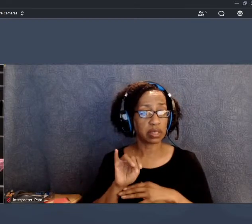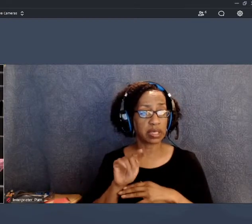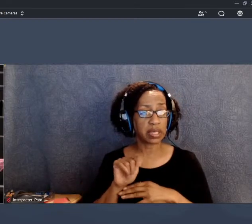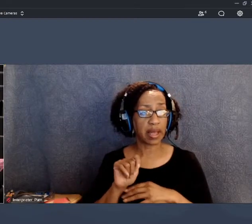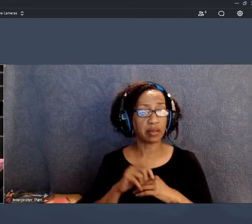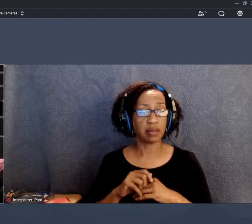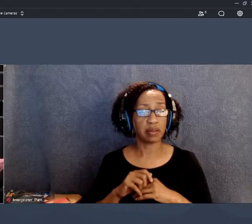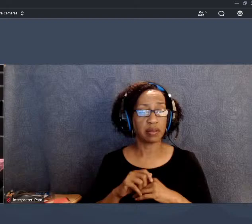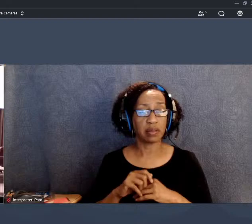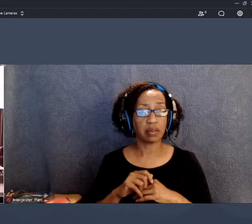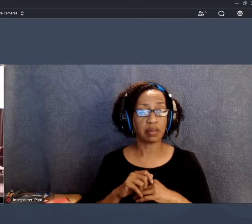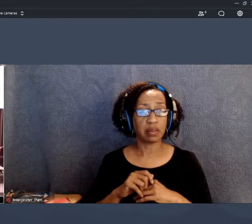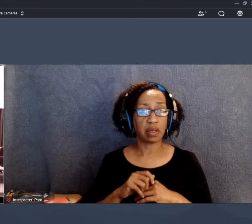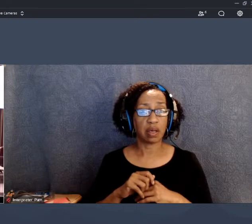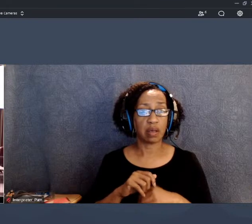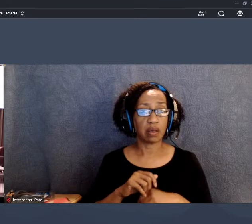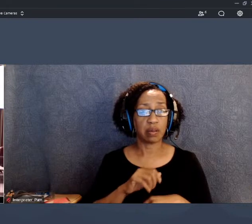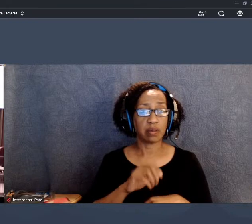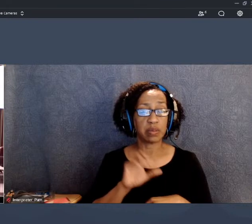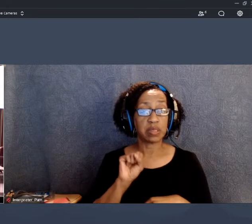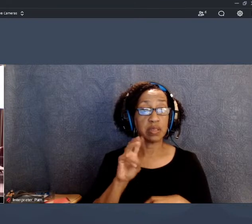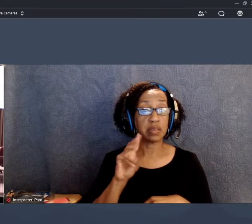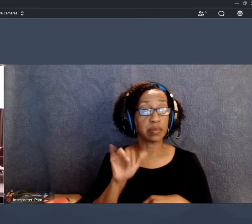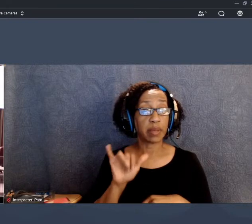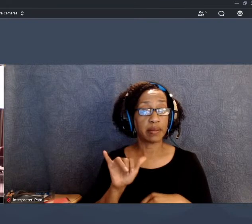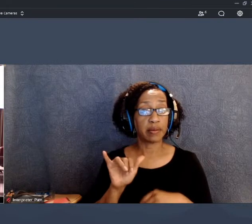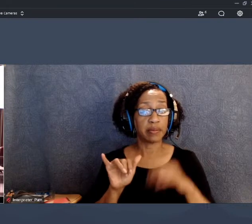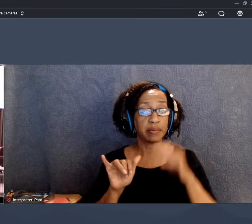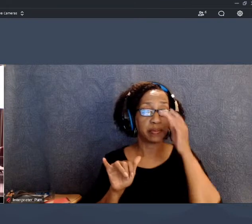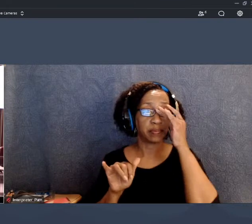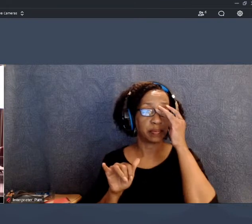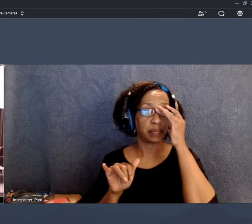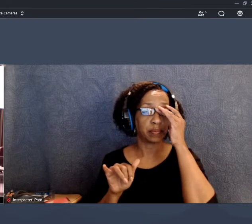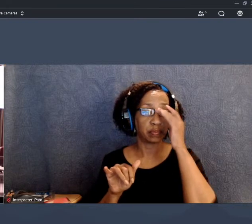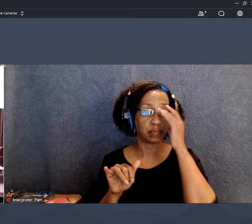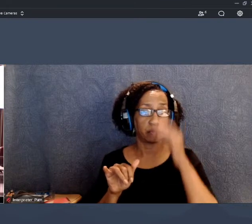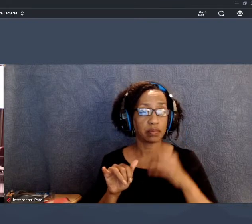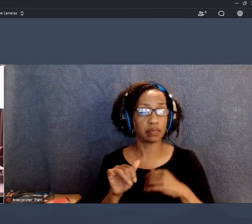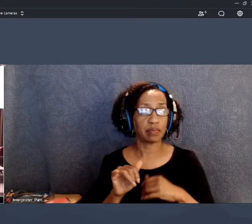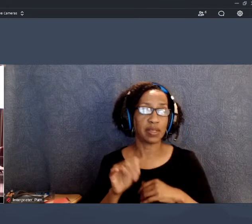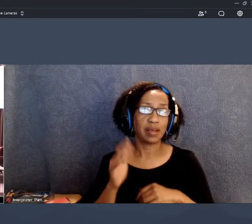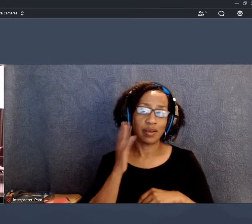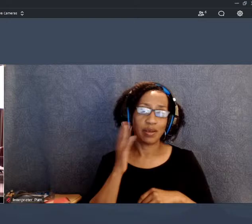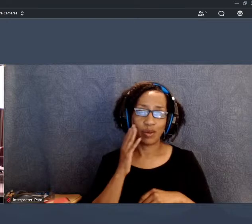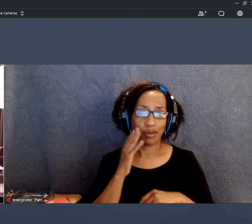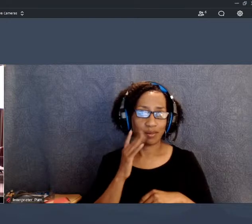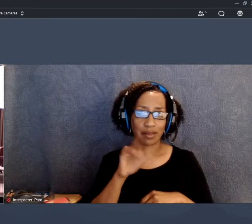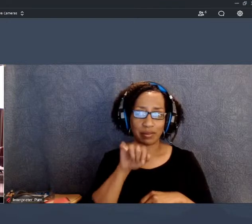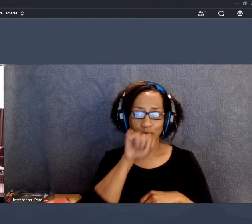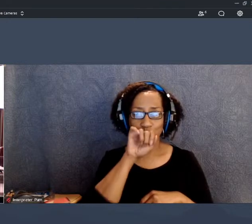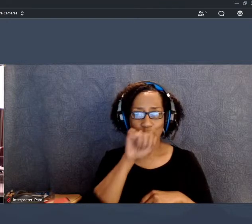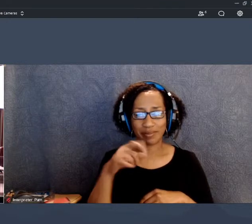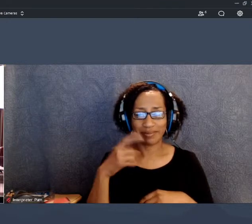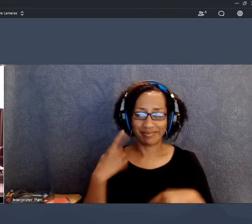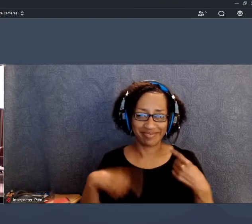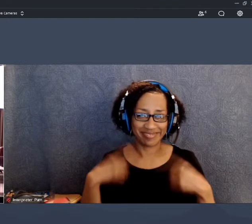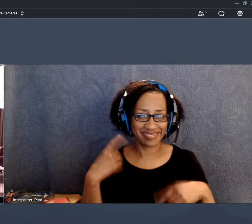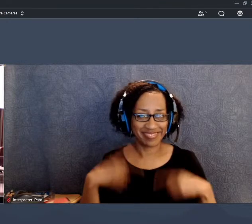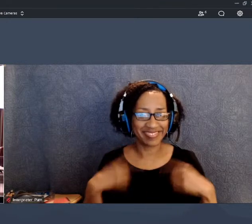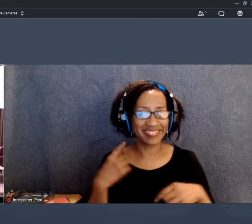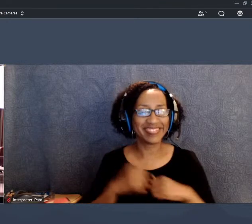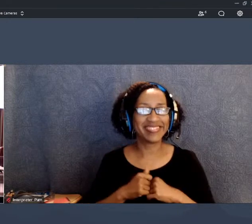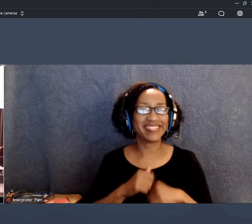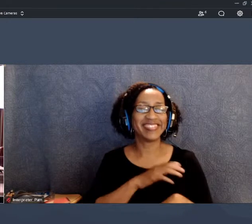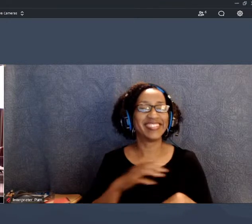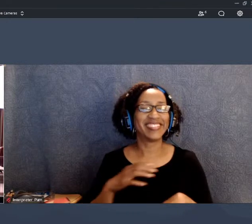Councilman Smiley? So you all know I love a good argument, and Councilman Jones